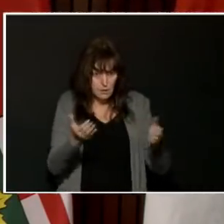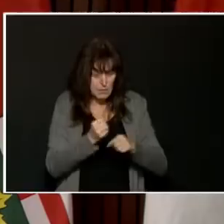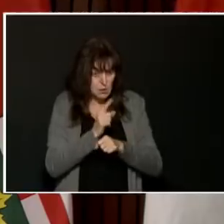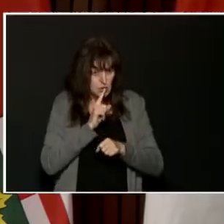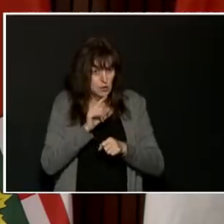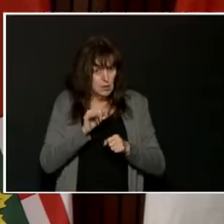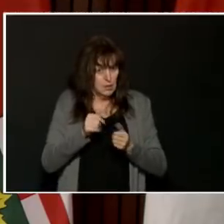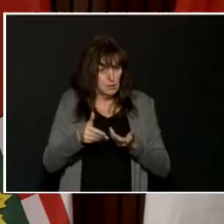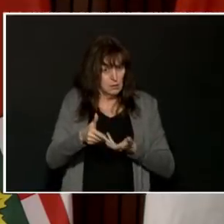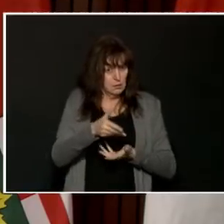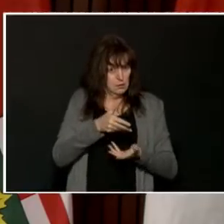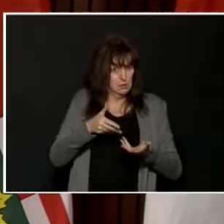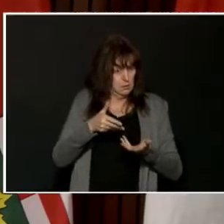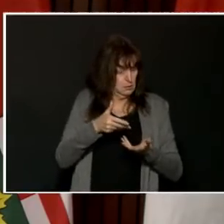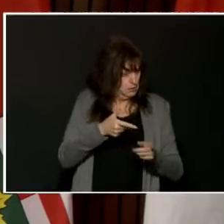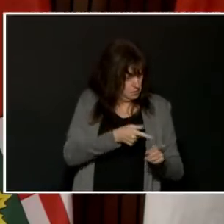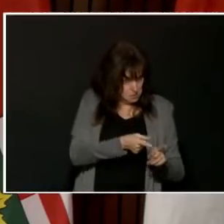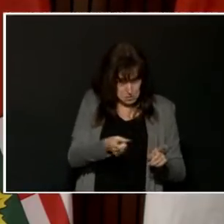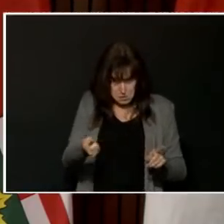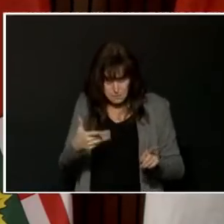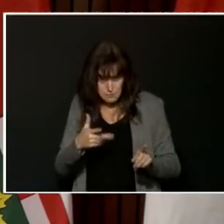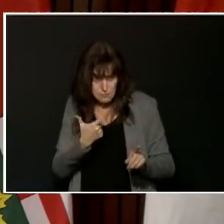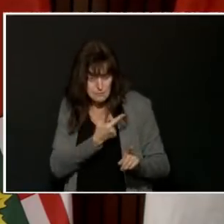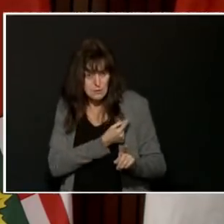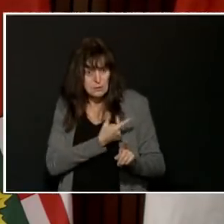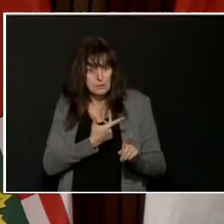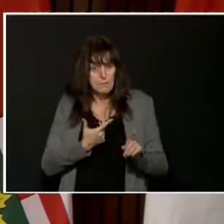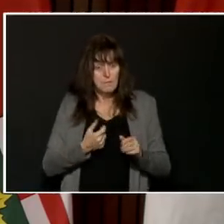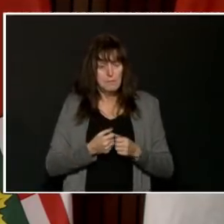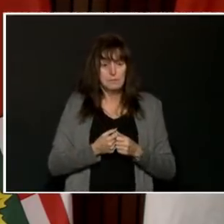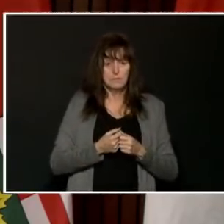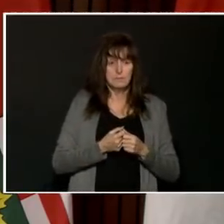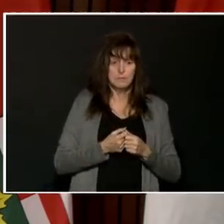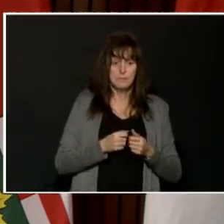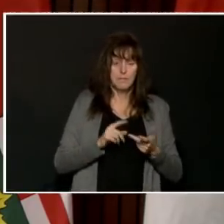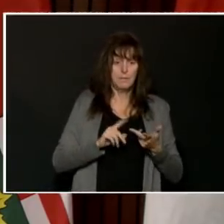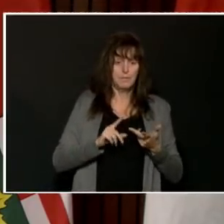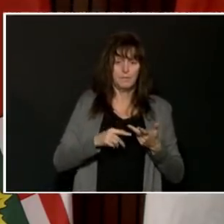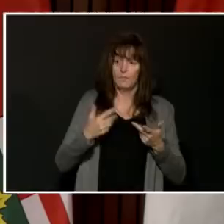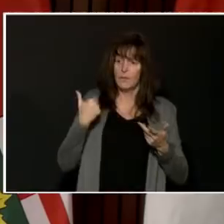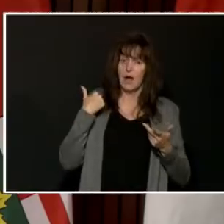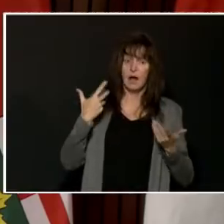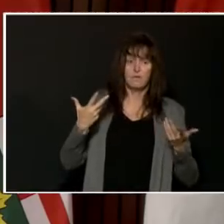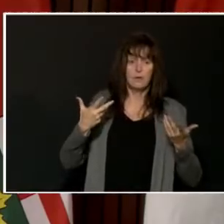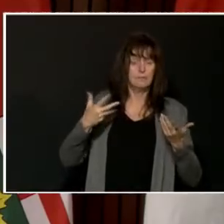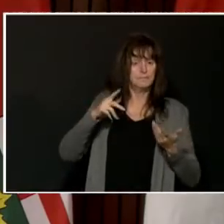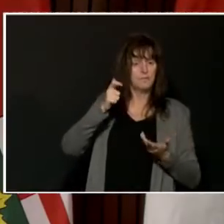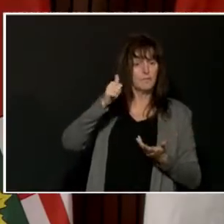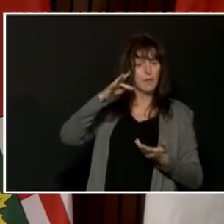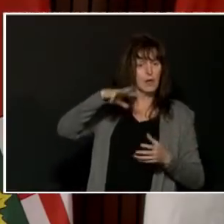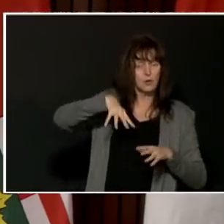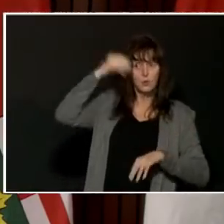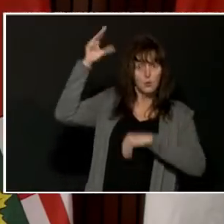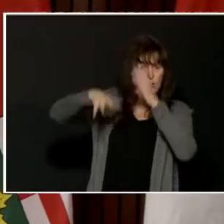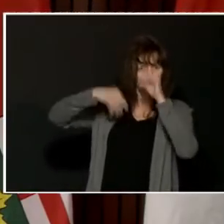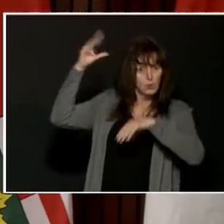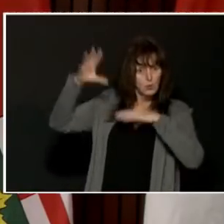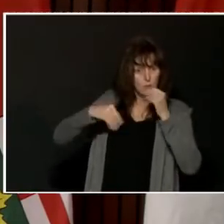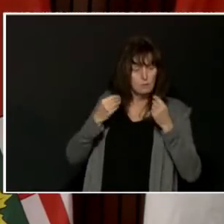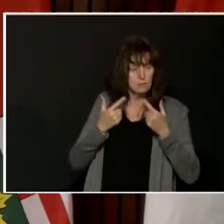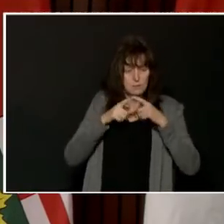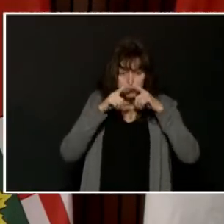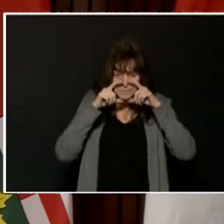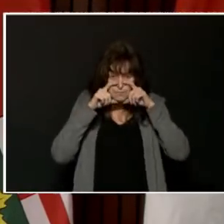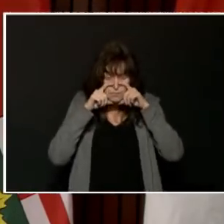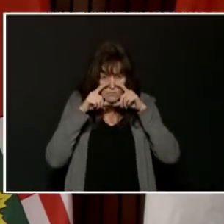vaccinated, if you're able to increase ventilation as much as you can, if you're doing all the things like wearing a mask properly, I think it is